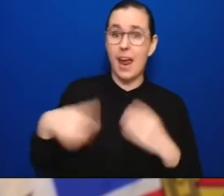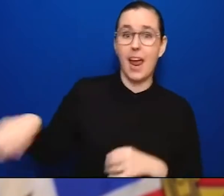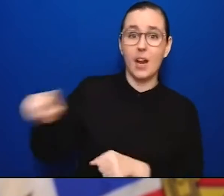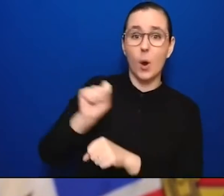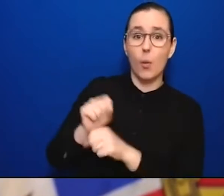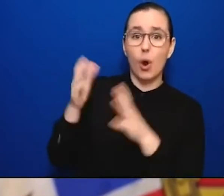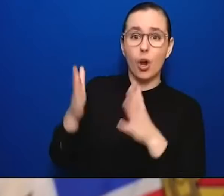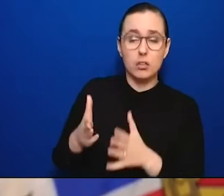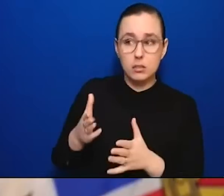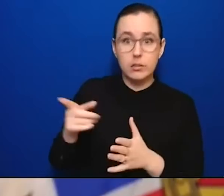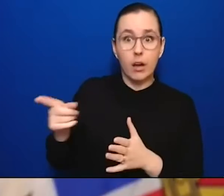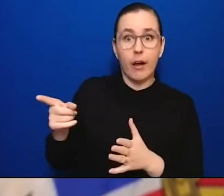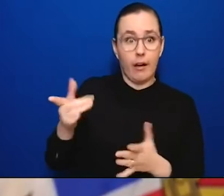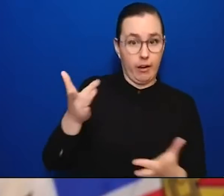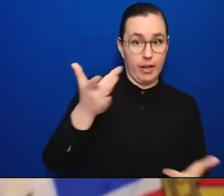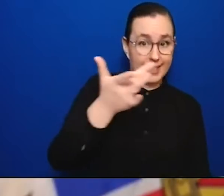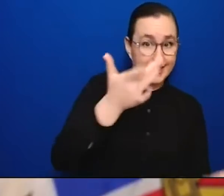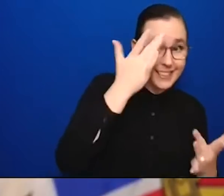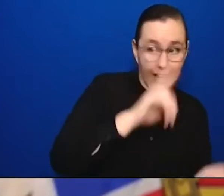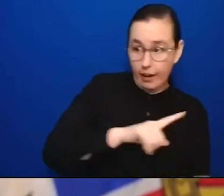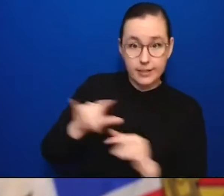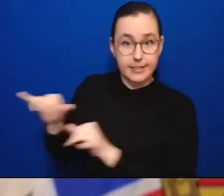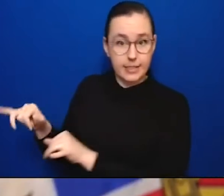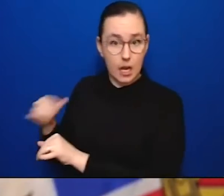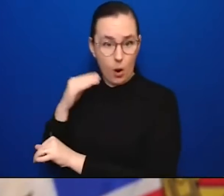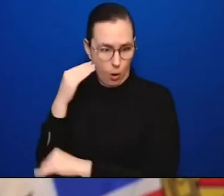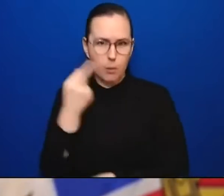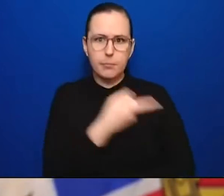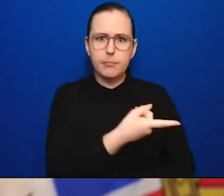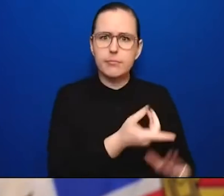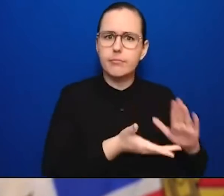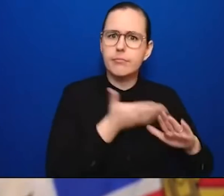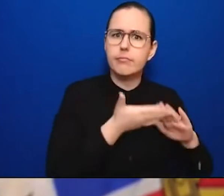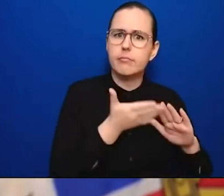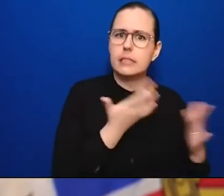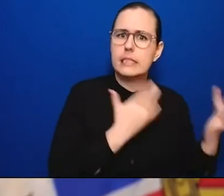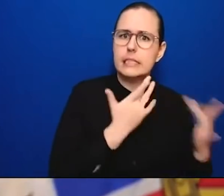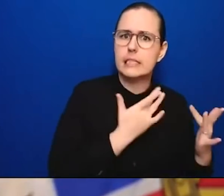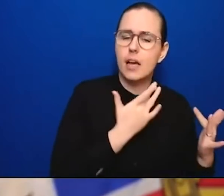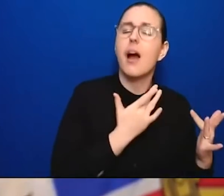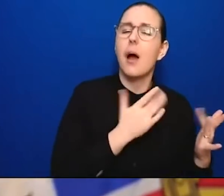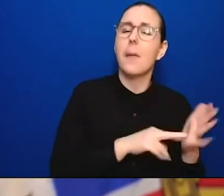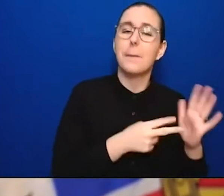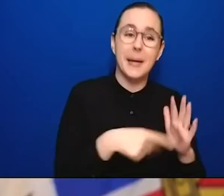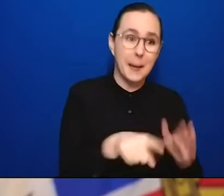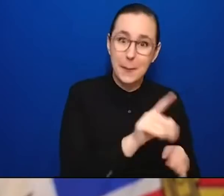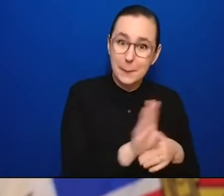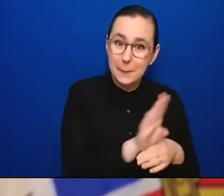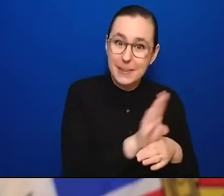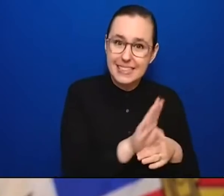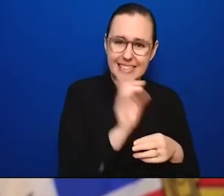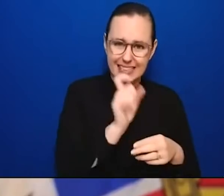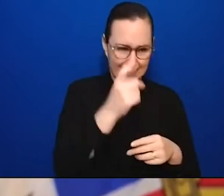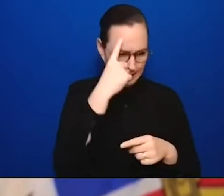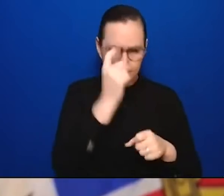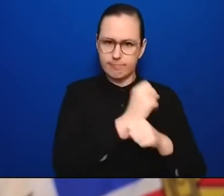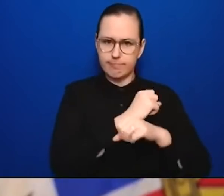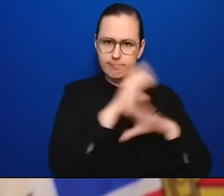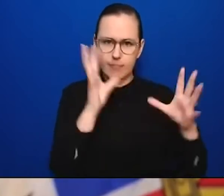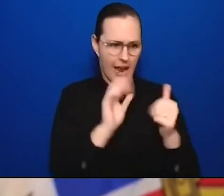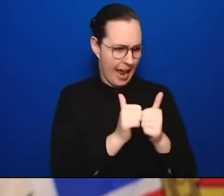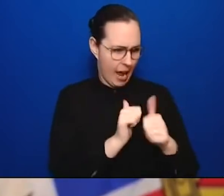is why today I'm putting an order in place requiring COVID safety plans for all businesses in British